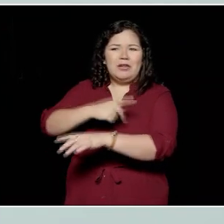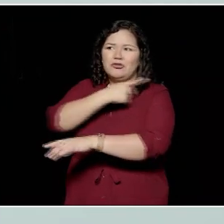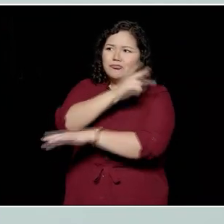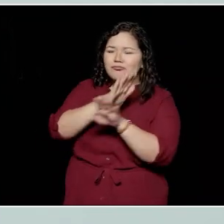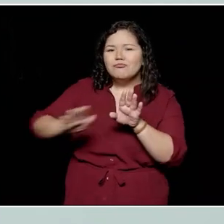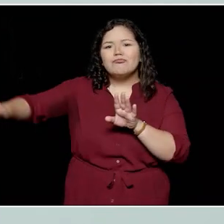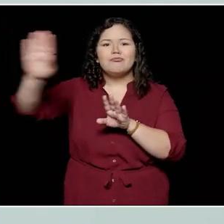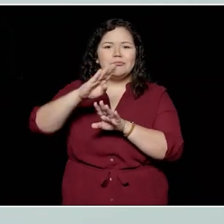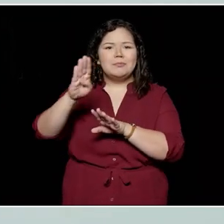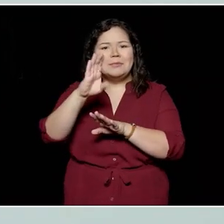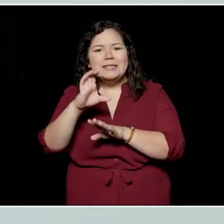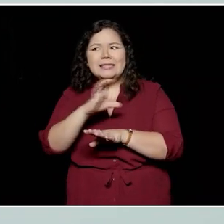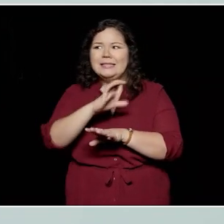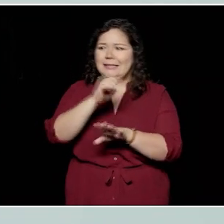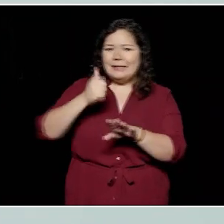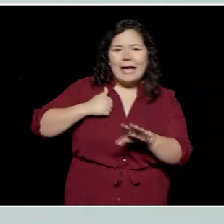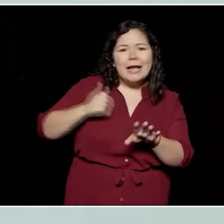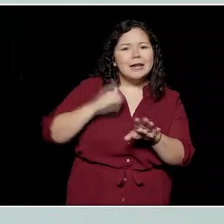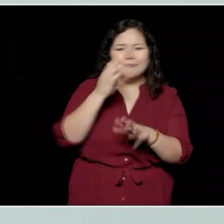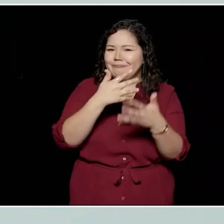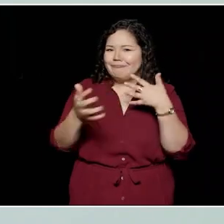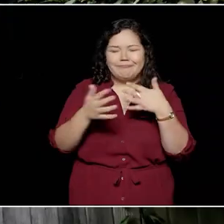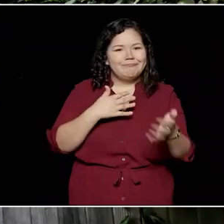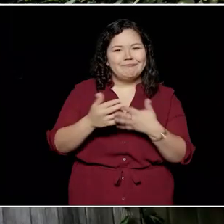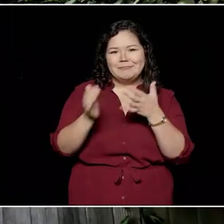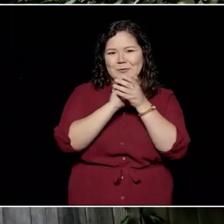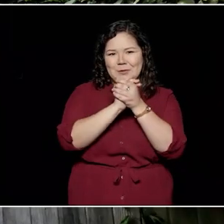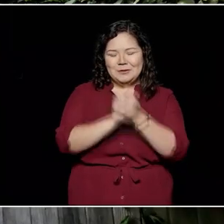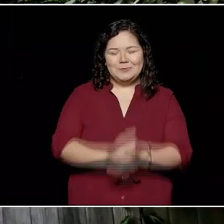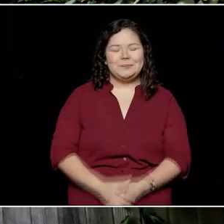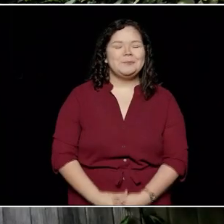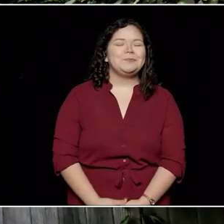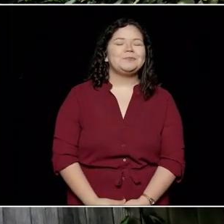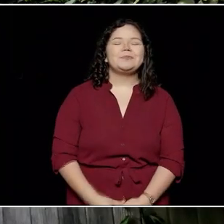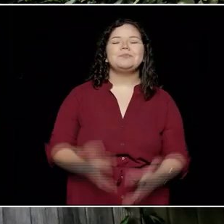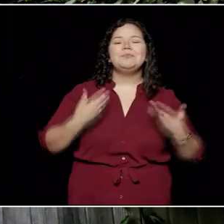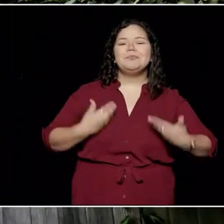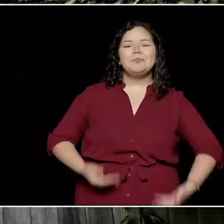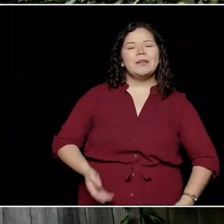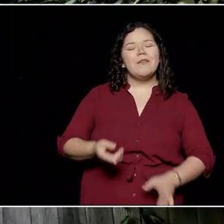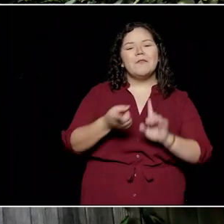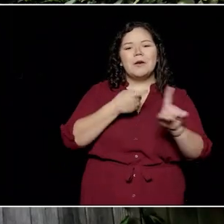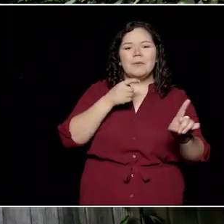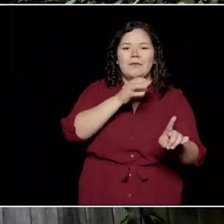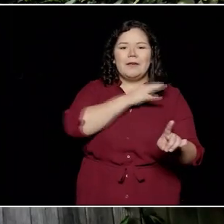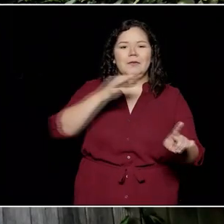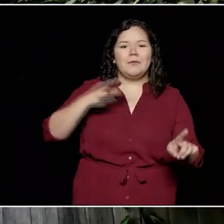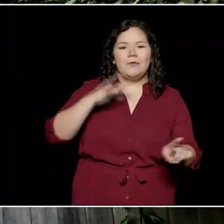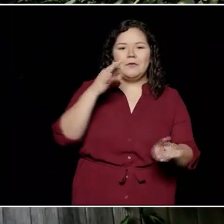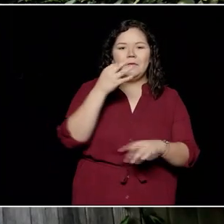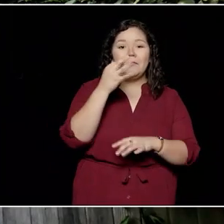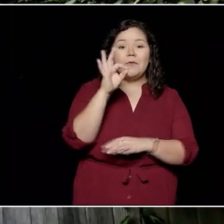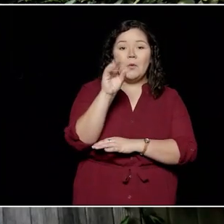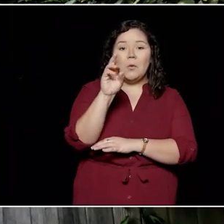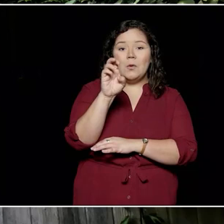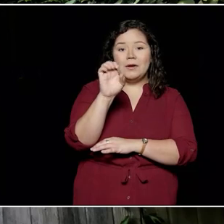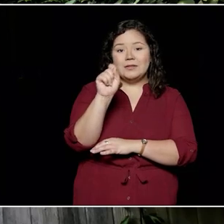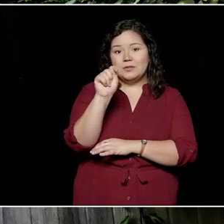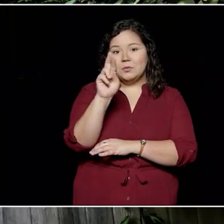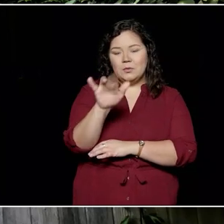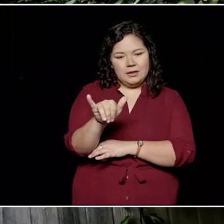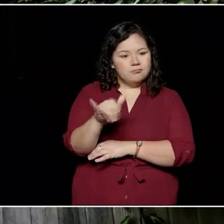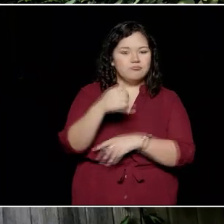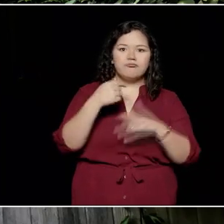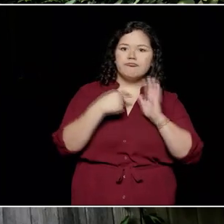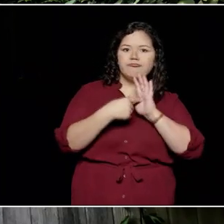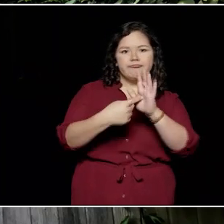health of British Columbia and Canada. I'm here today on behalf of the Faculty of Forestry to